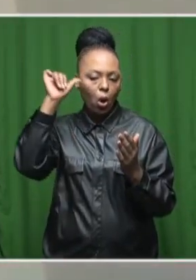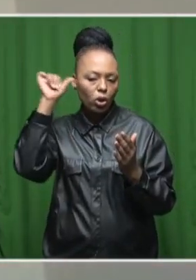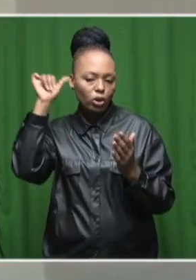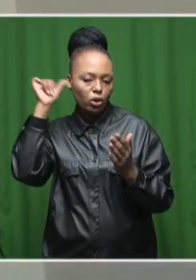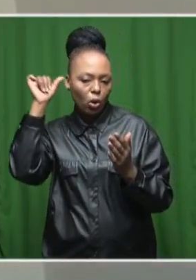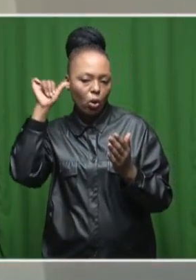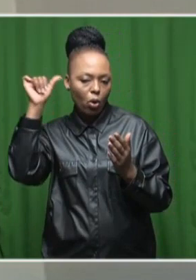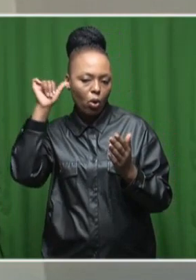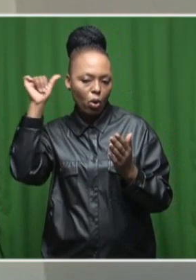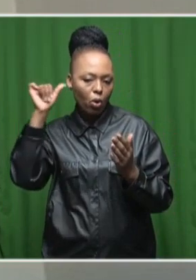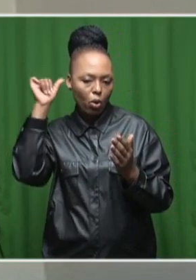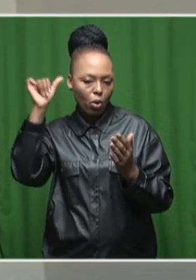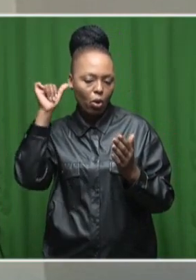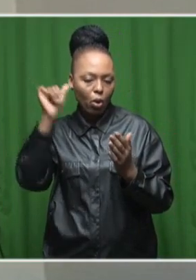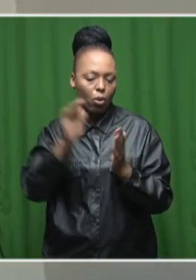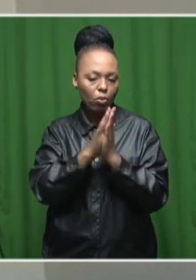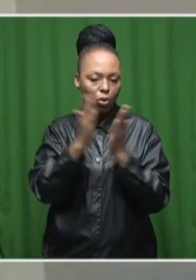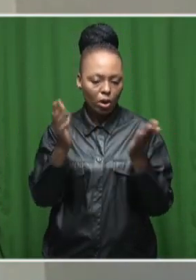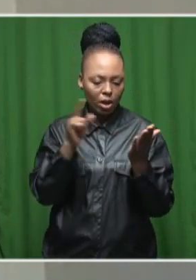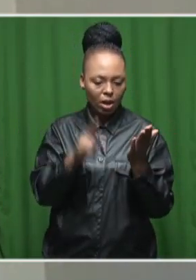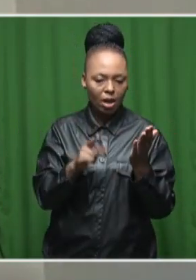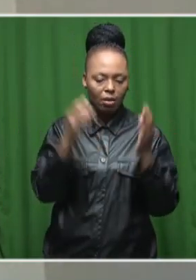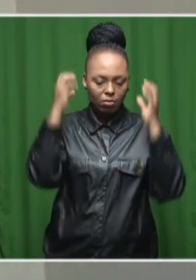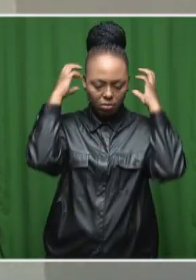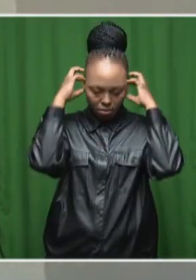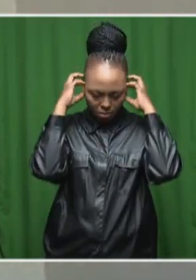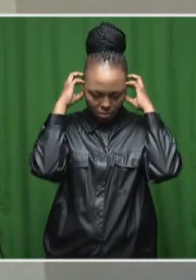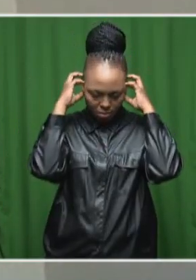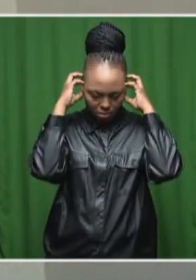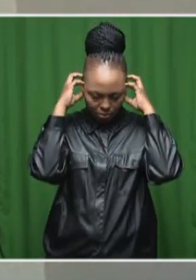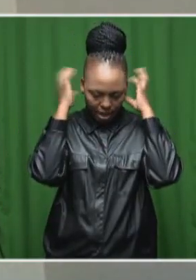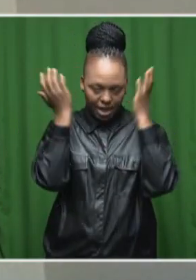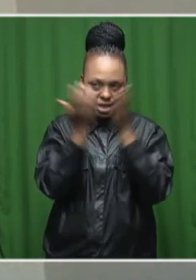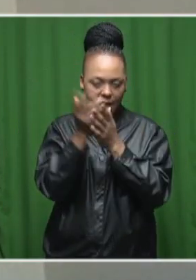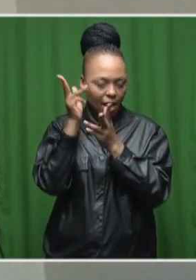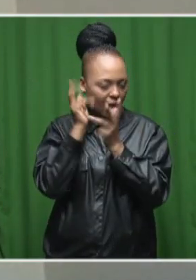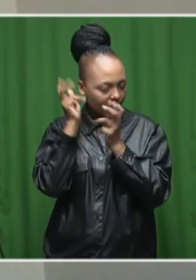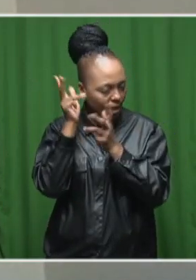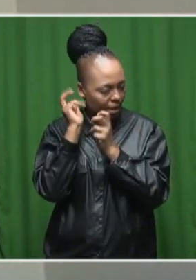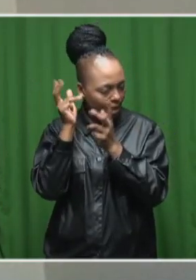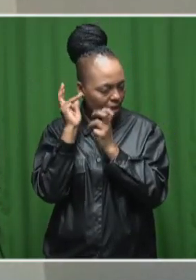to put earphones on and then to listen to these fun stories that they can engage in.